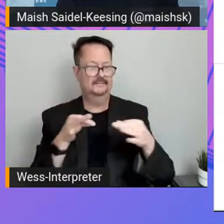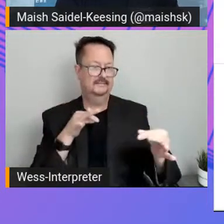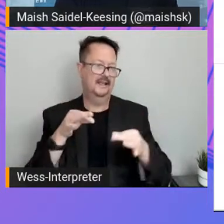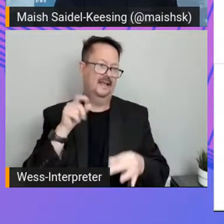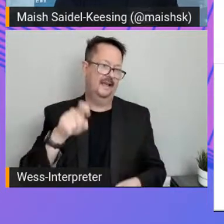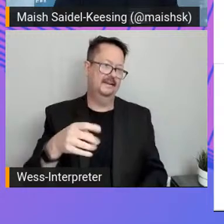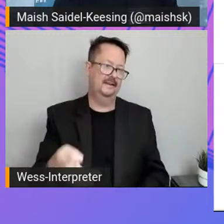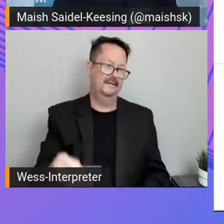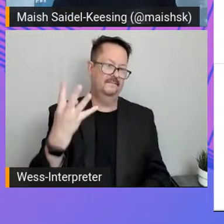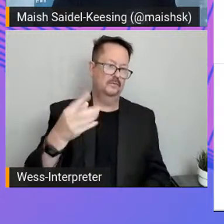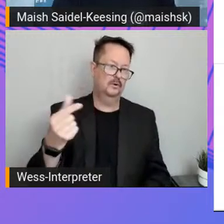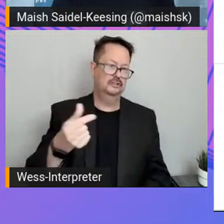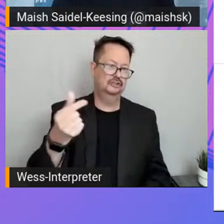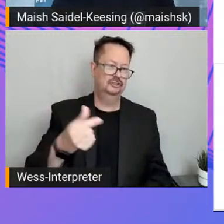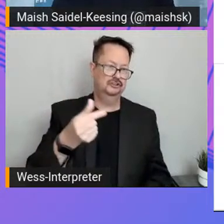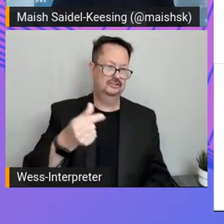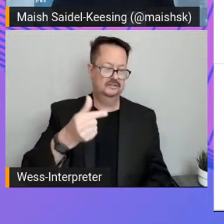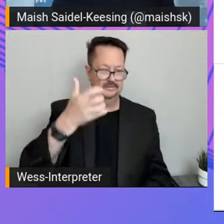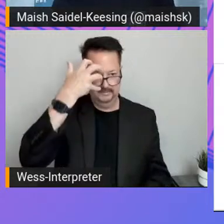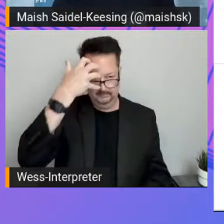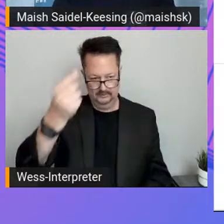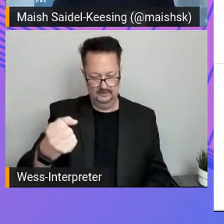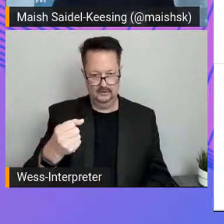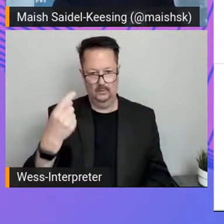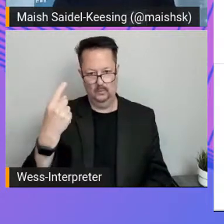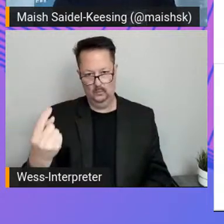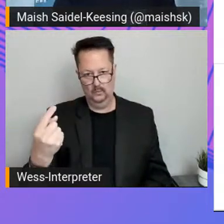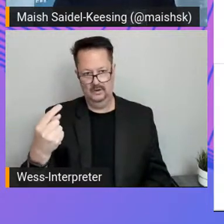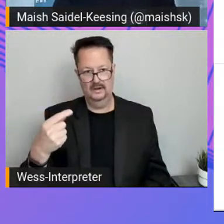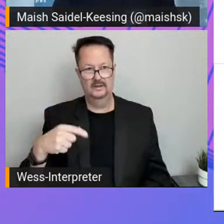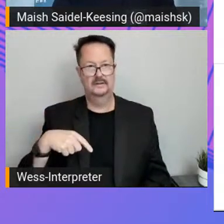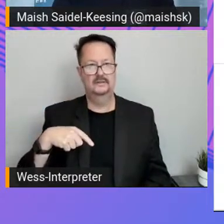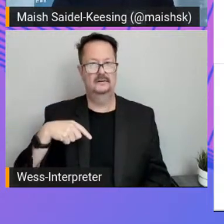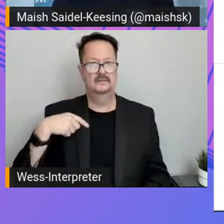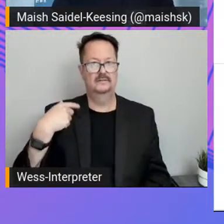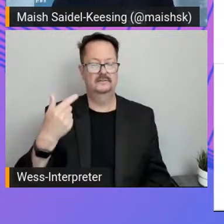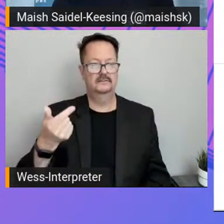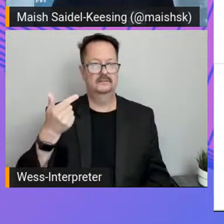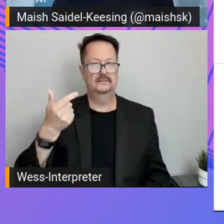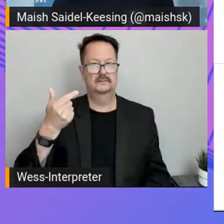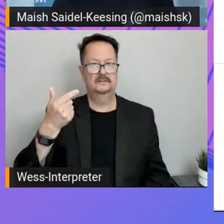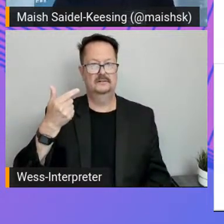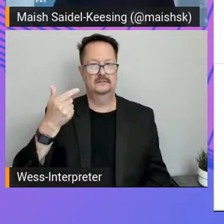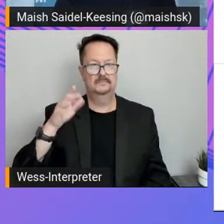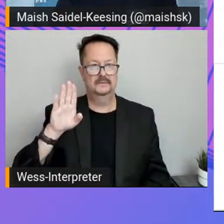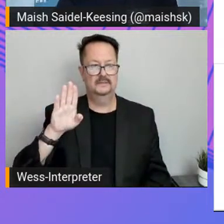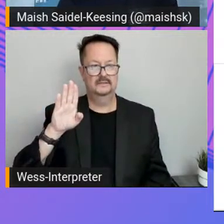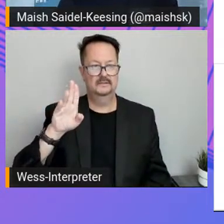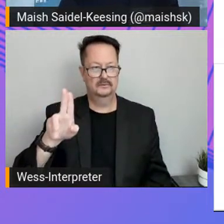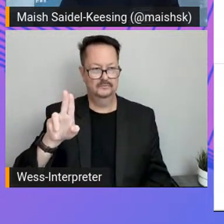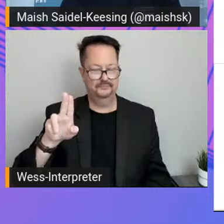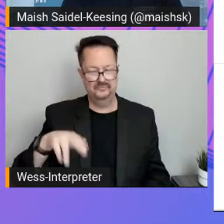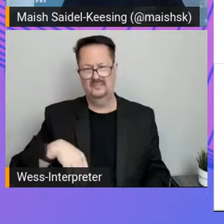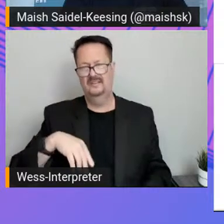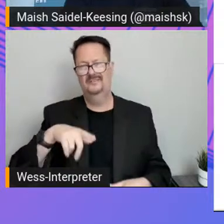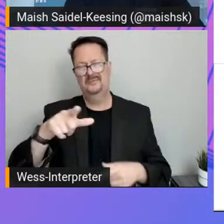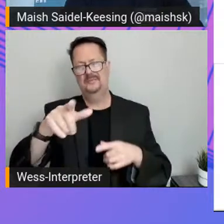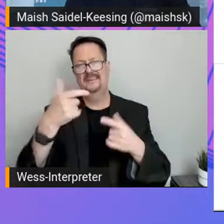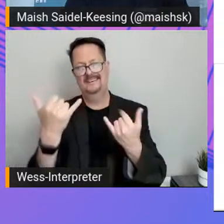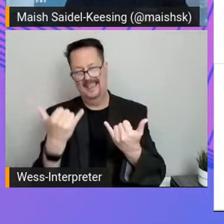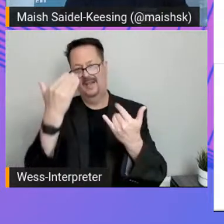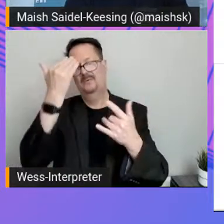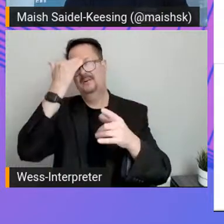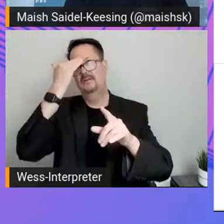gigs of memory and 1 vCPU. All of that's explicitly listed out in your task definition. So now we